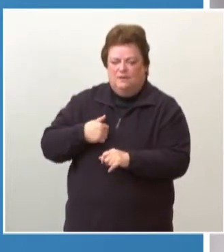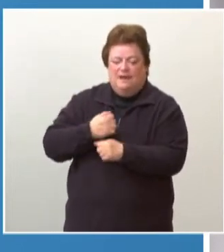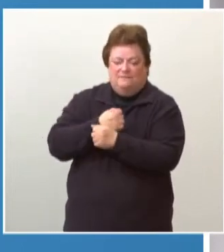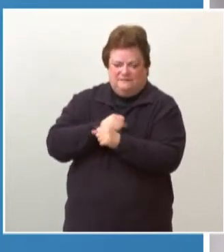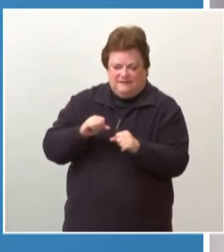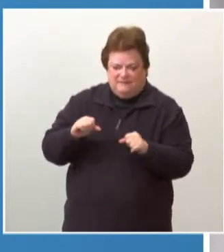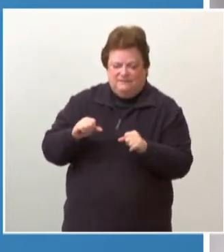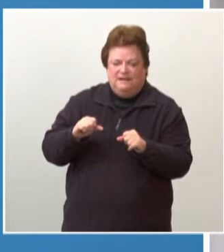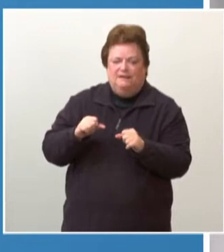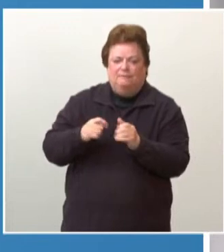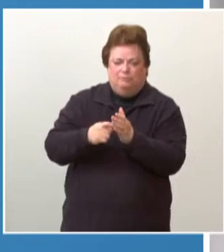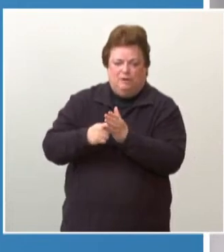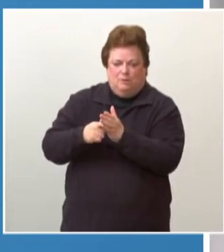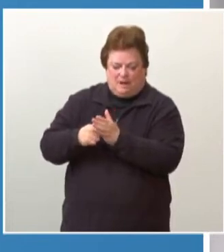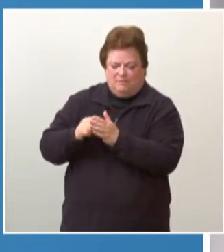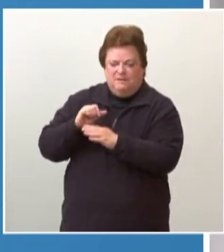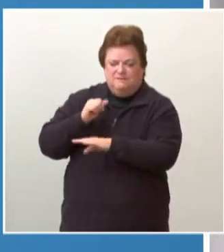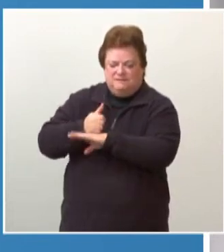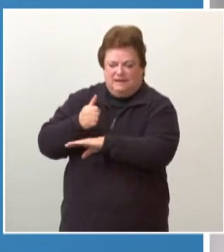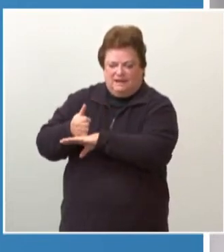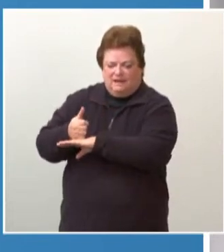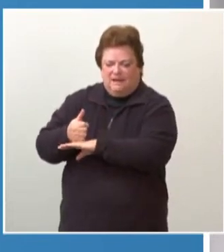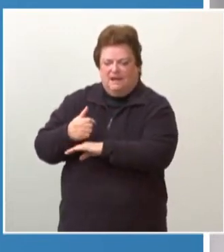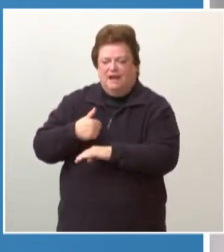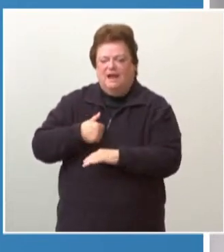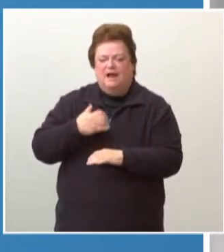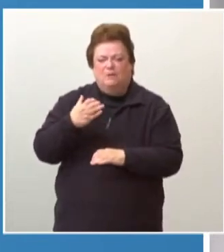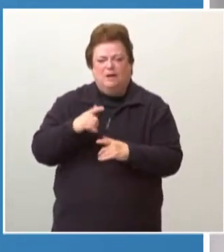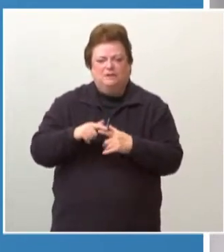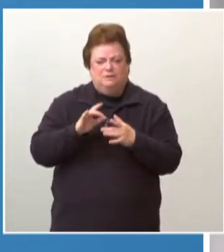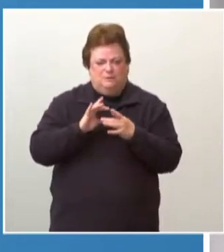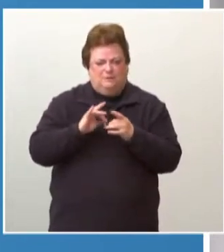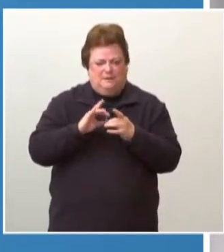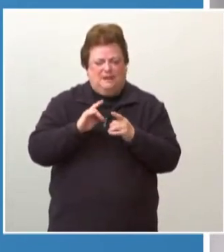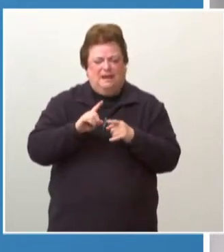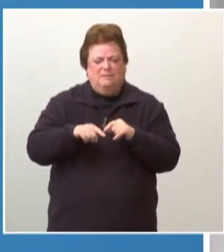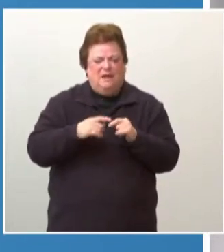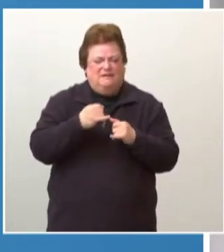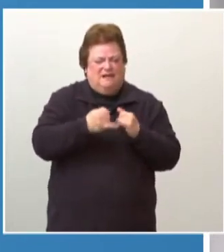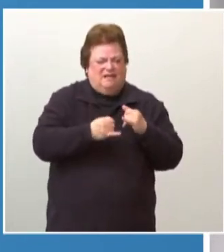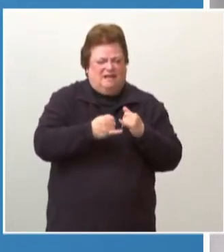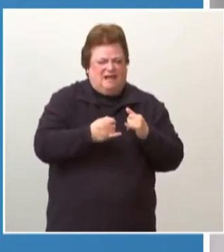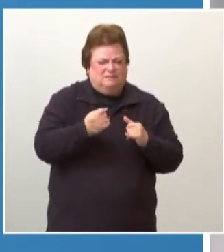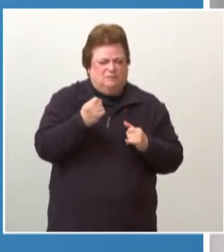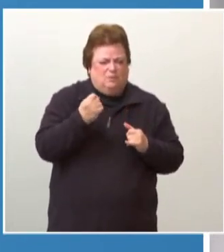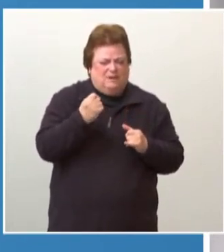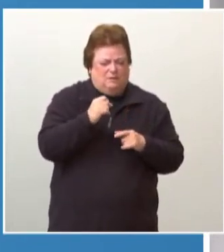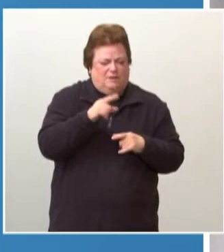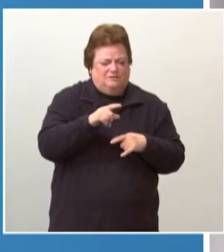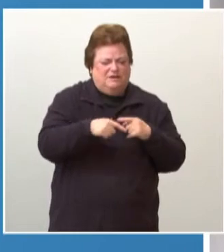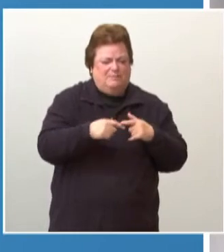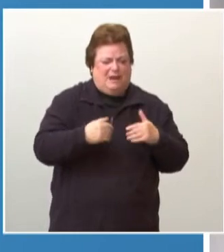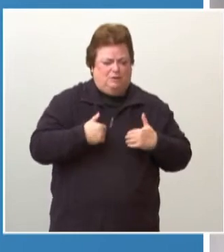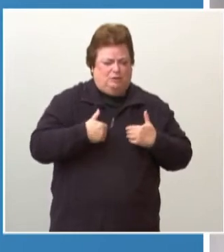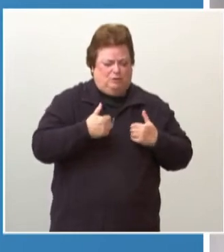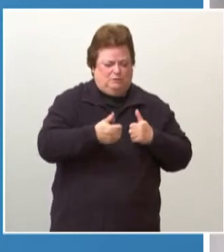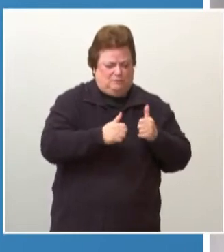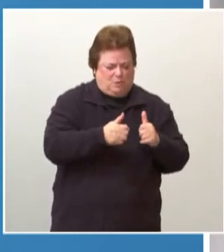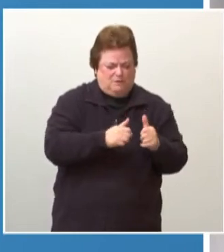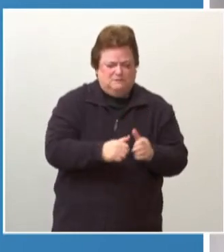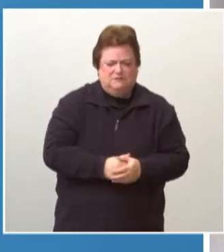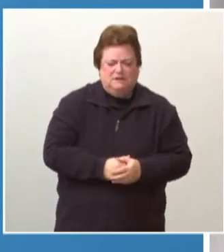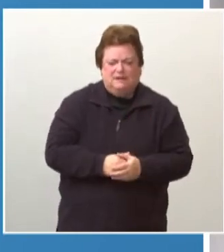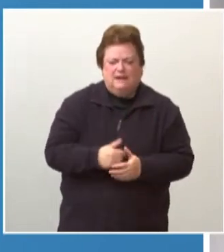in place. And I'd want to make a little comment on that last question about youth sports. I think what I tried